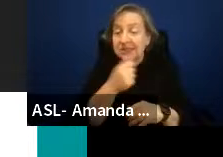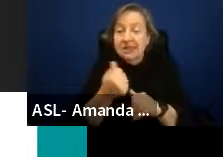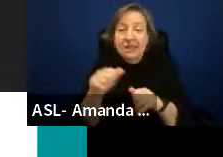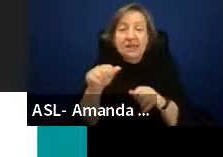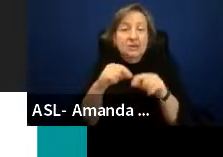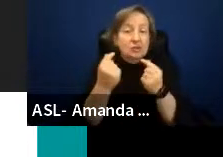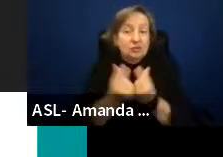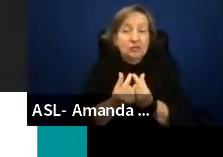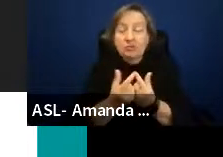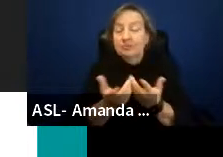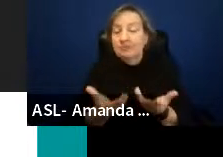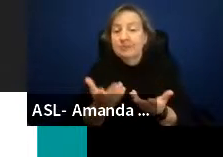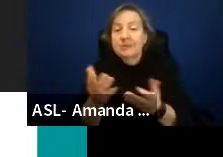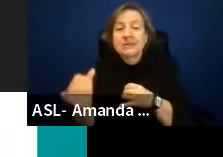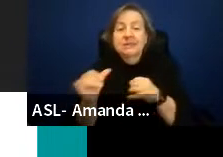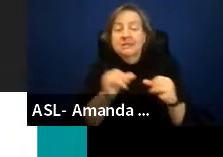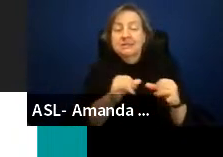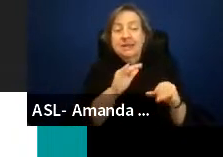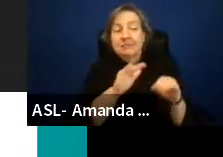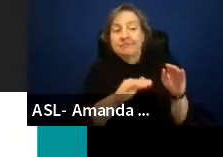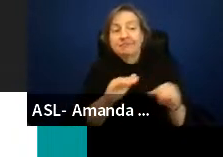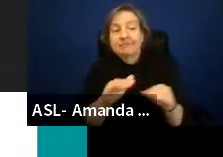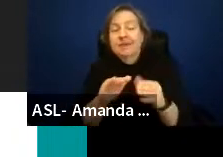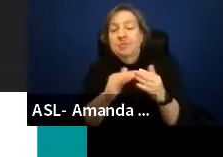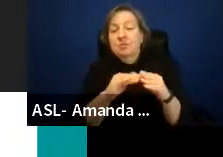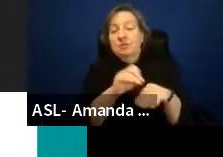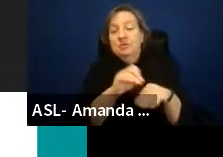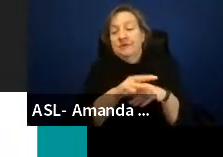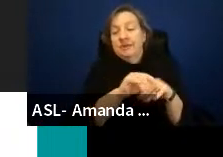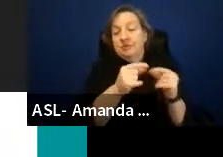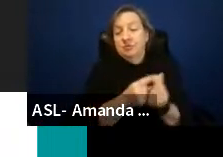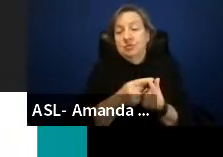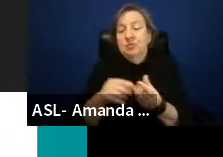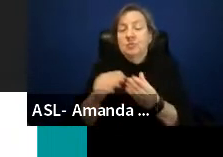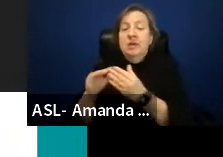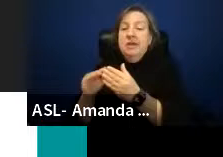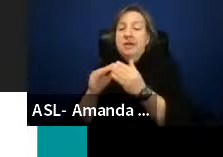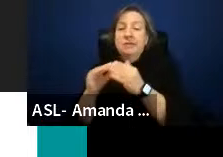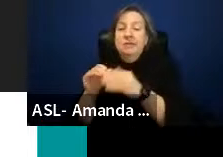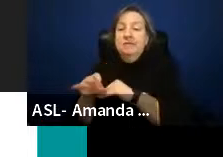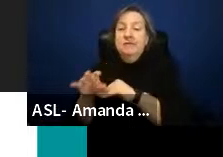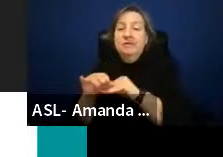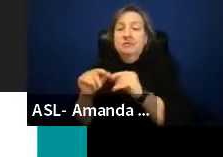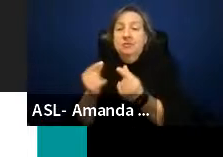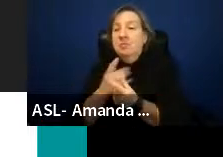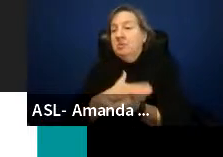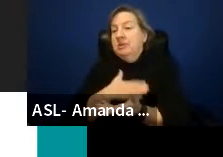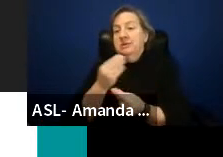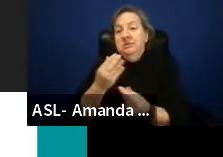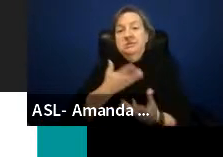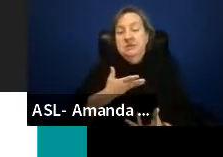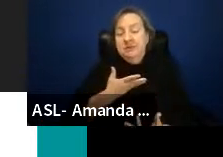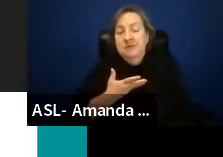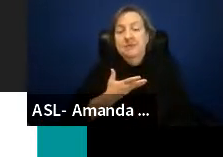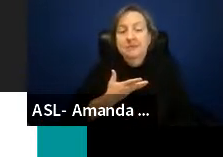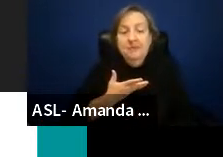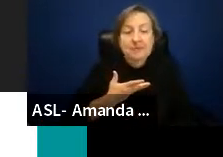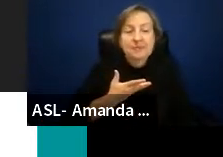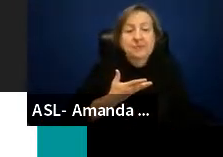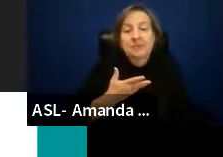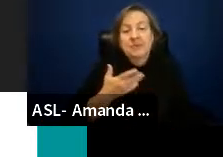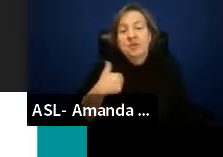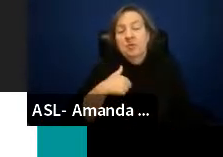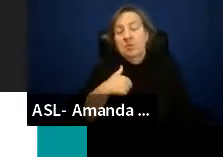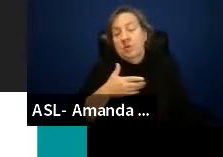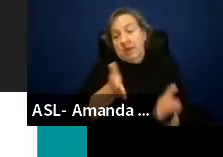appeal to our community advisory group and our equity advisory group. Tell us. We made the same appeal